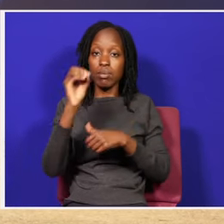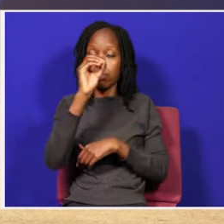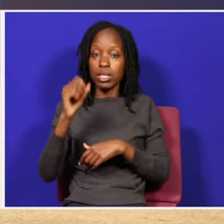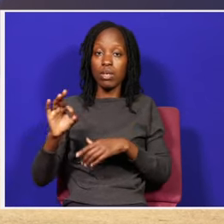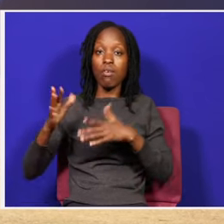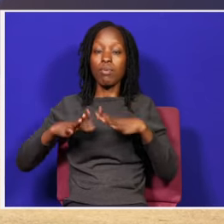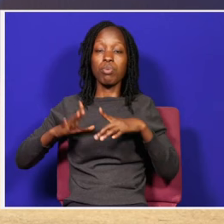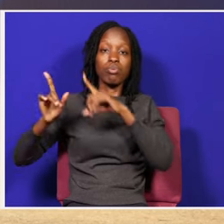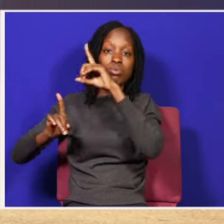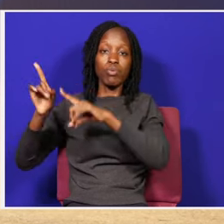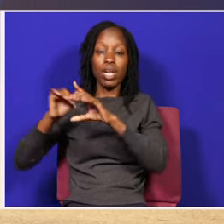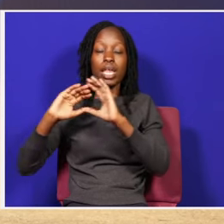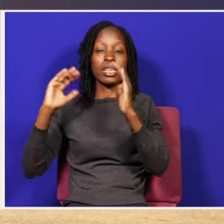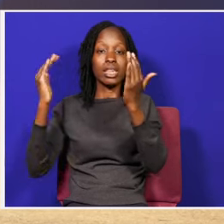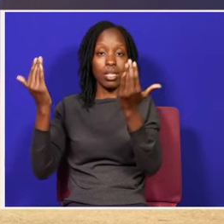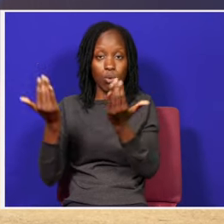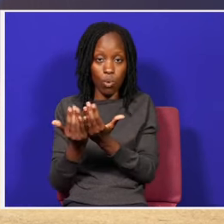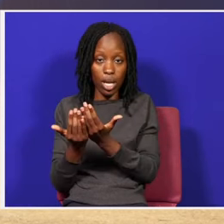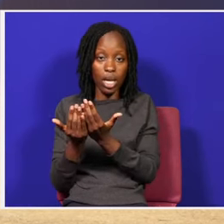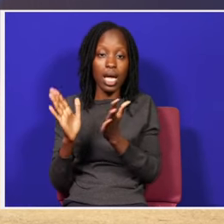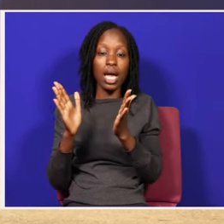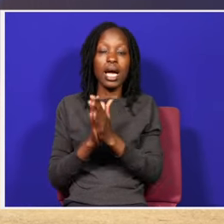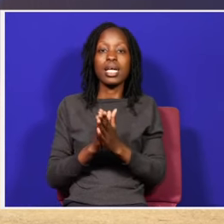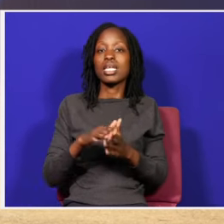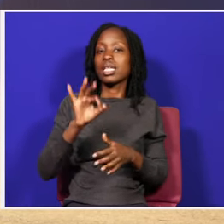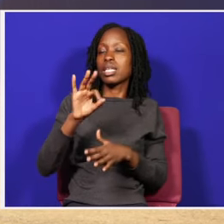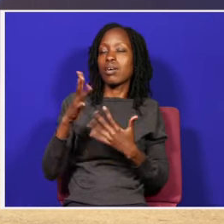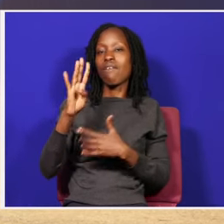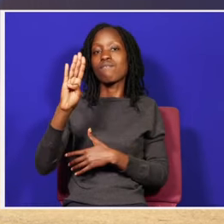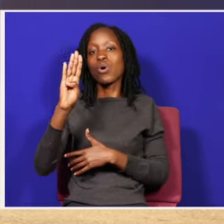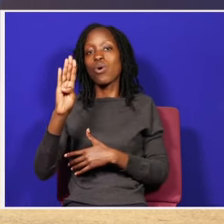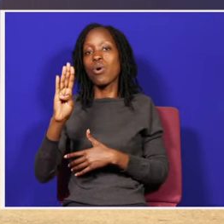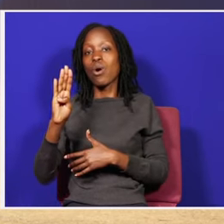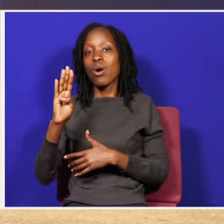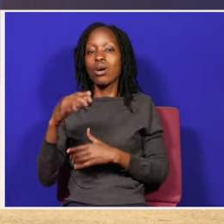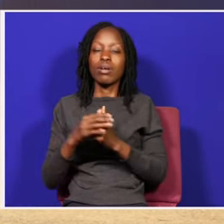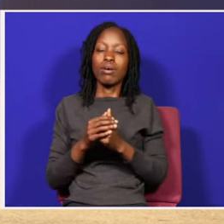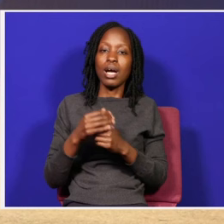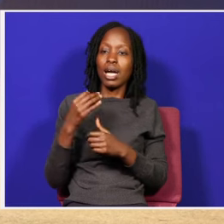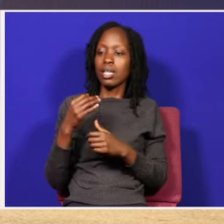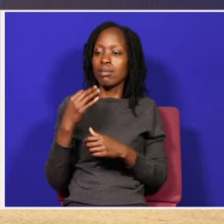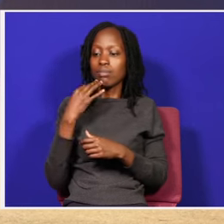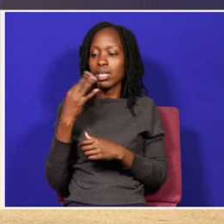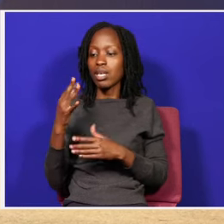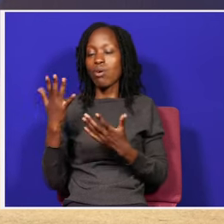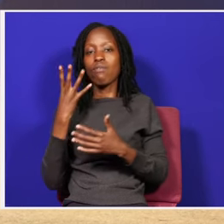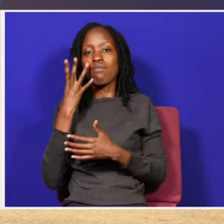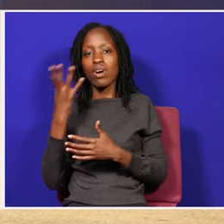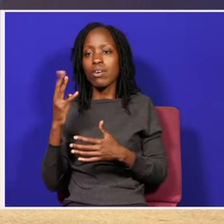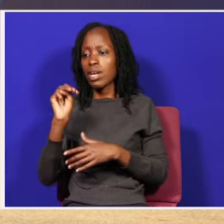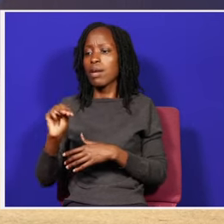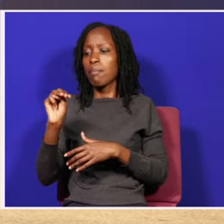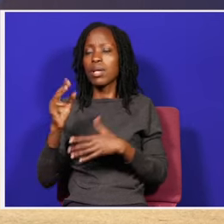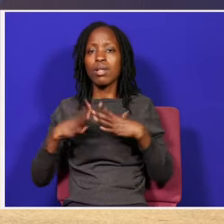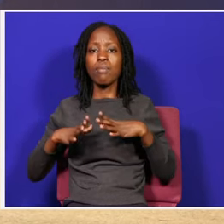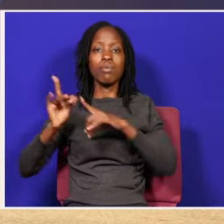of travelers around the world, and a good 300-400 million people traveled around the world this year, 80% were able to go to a place